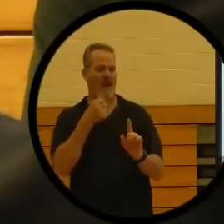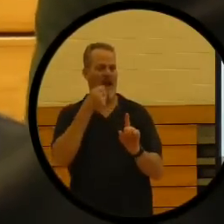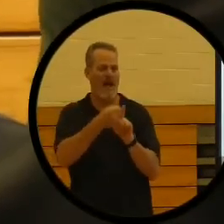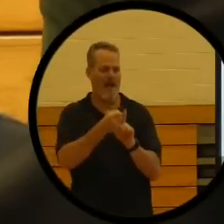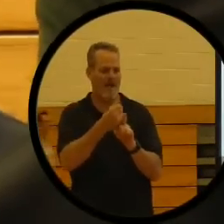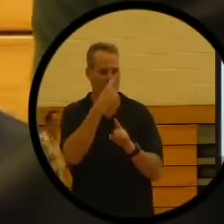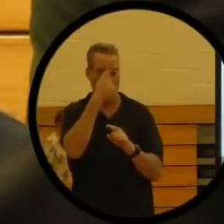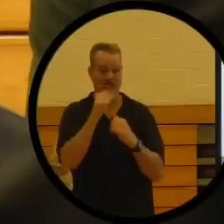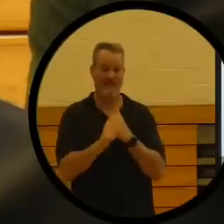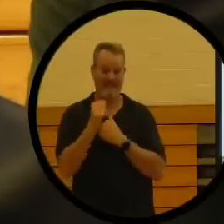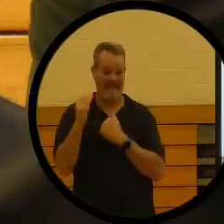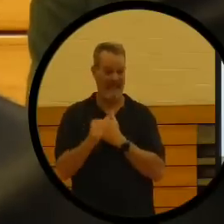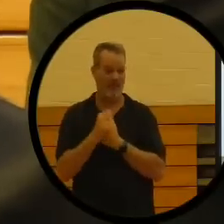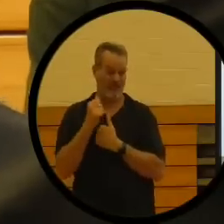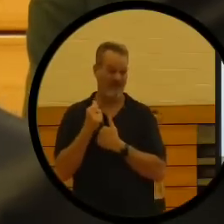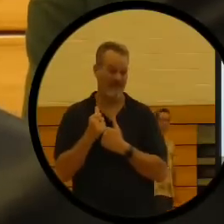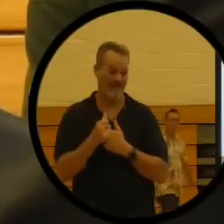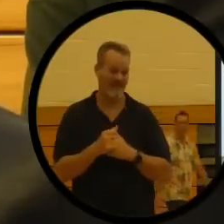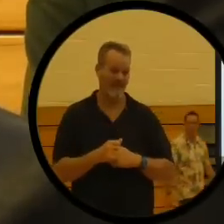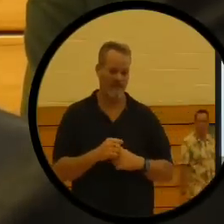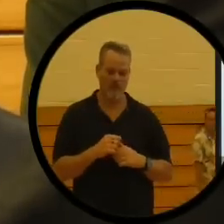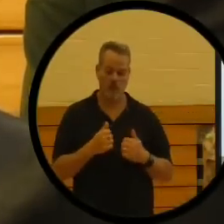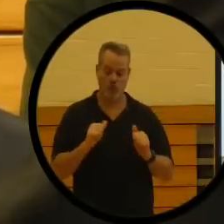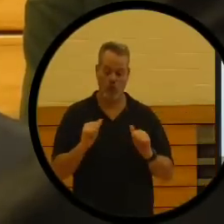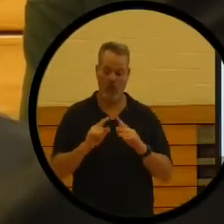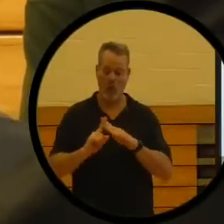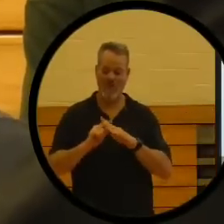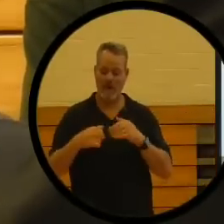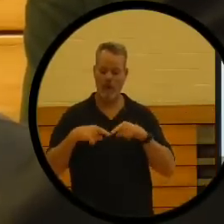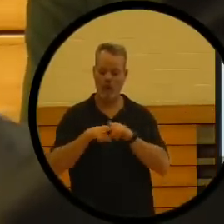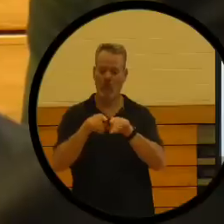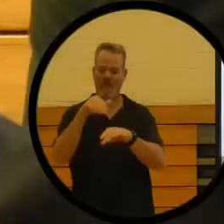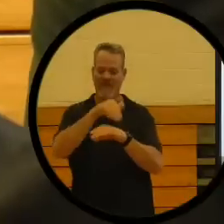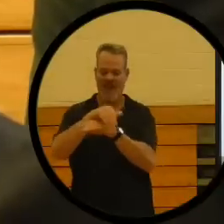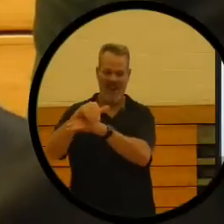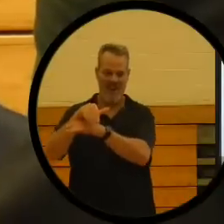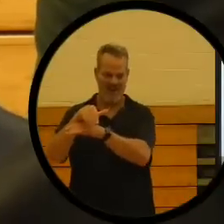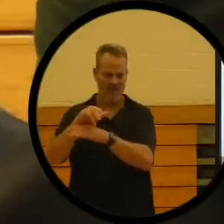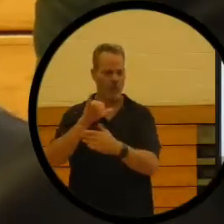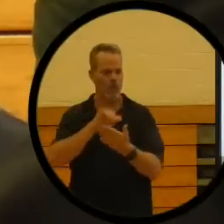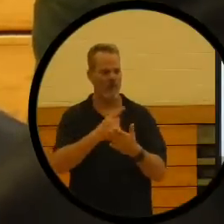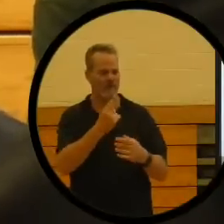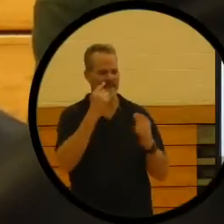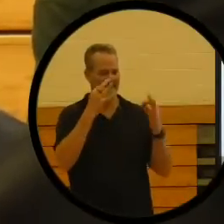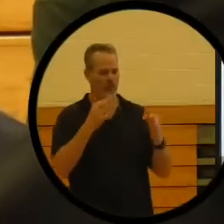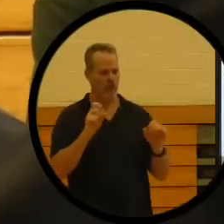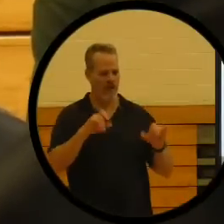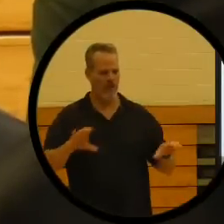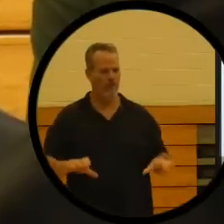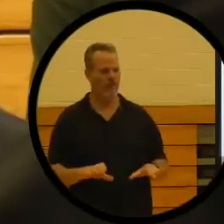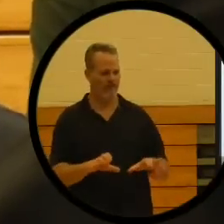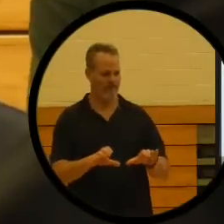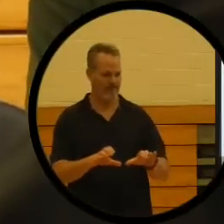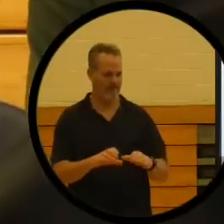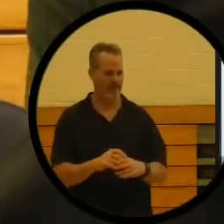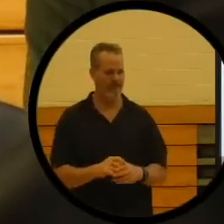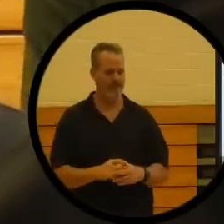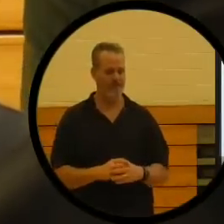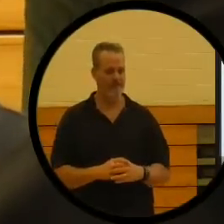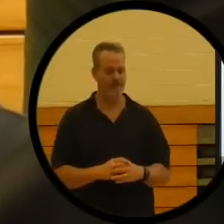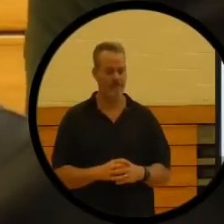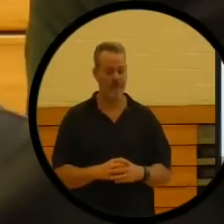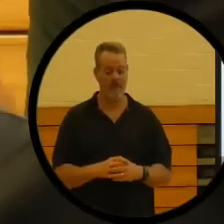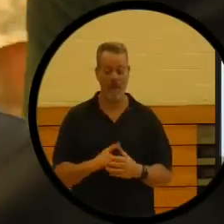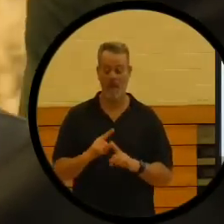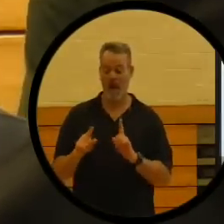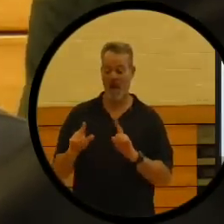it's dangerous, basically, evacuating at night. So, you know, that's one of the decisions we have to make. But